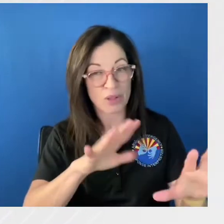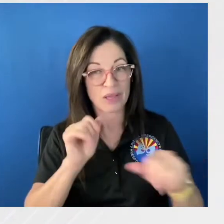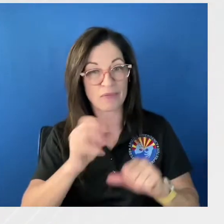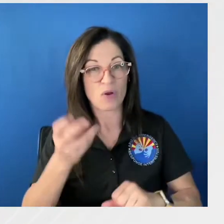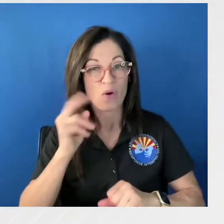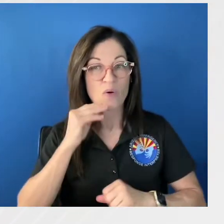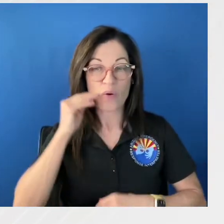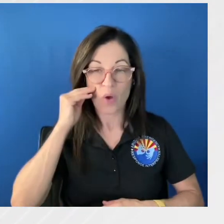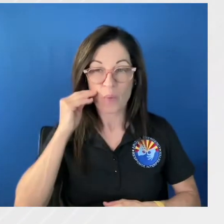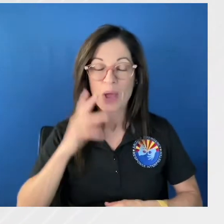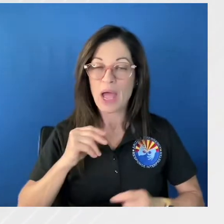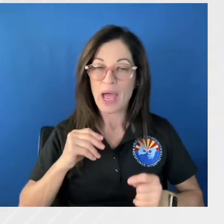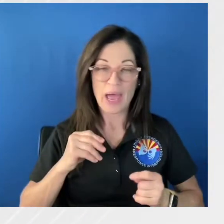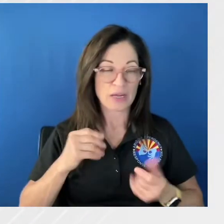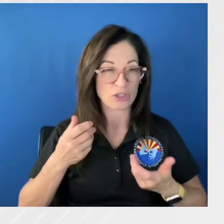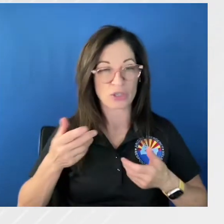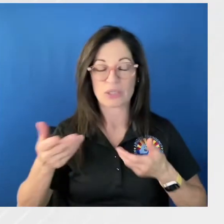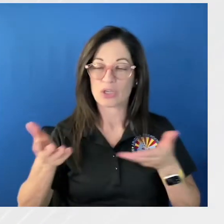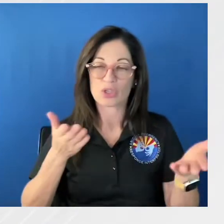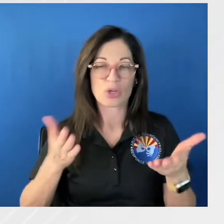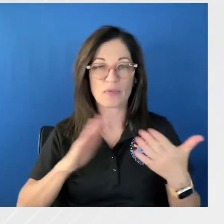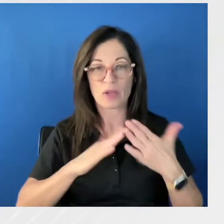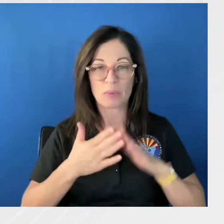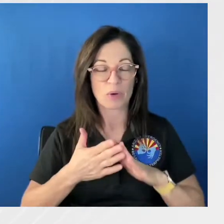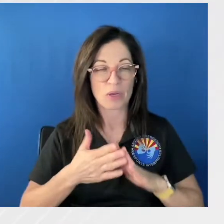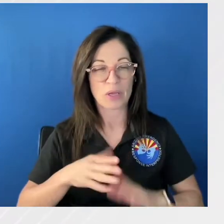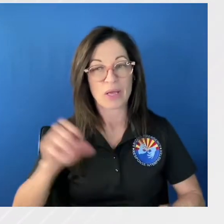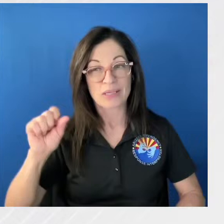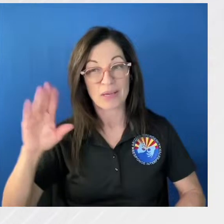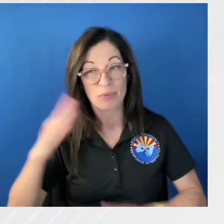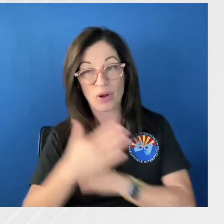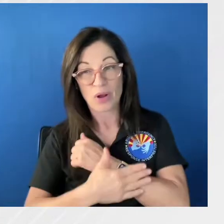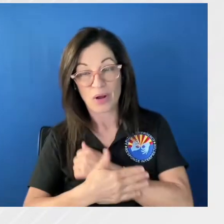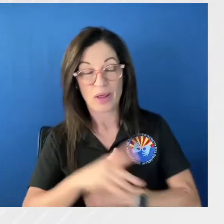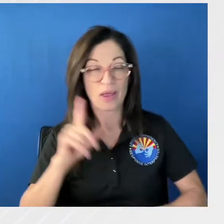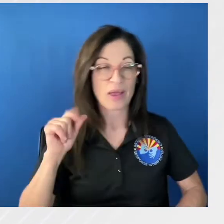communities of San Bernardino County and LA County to